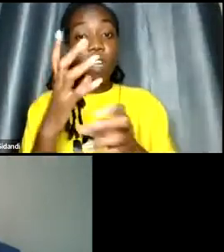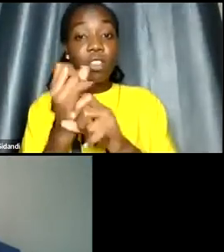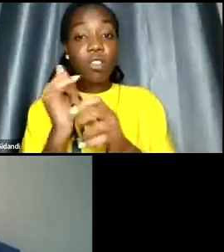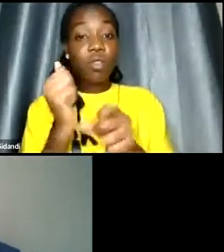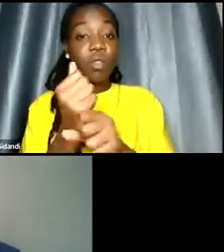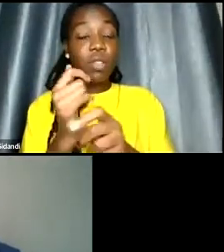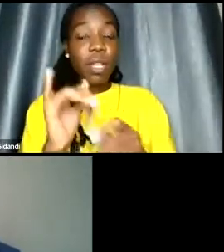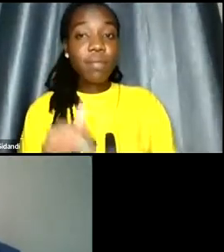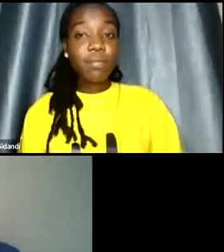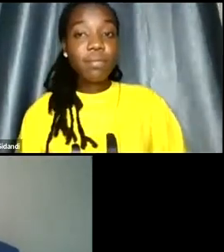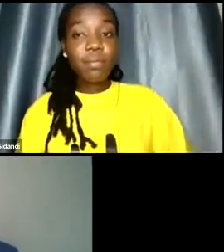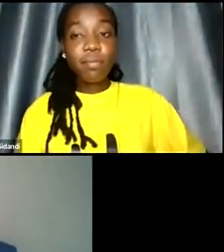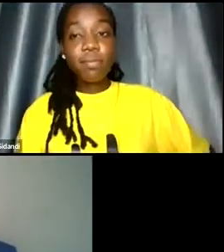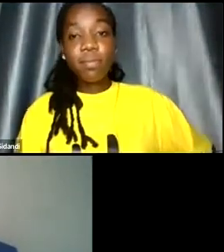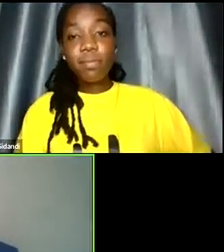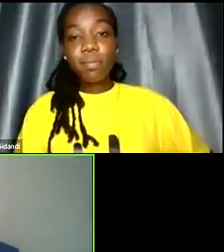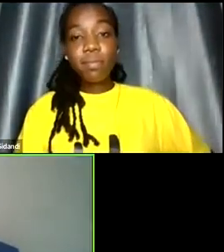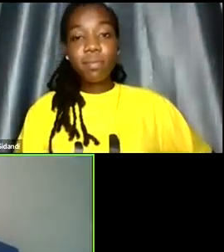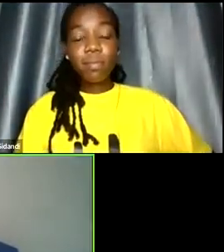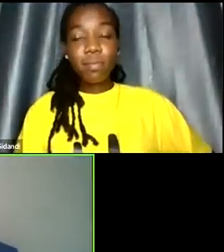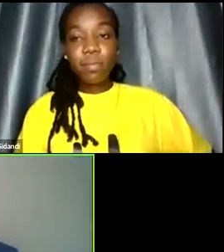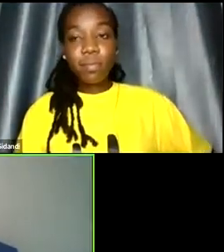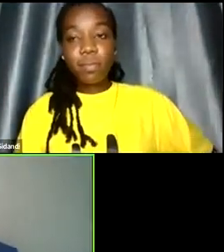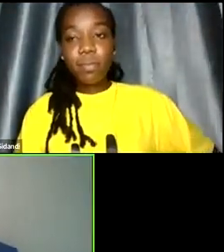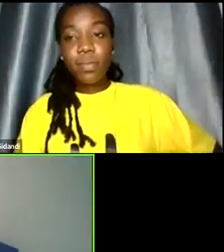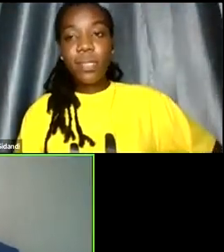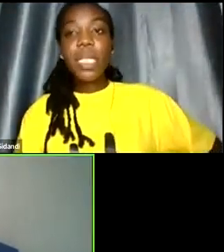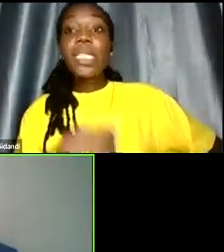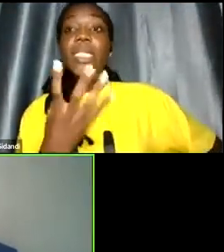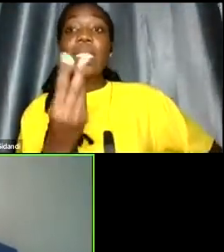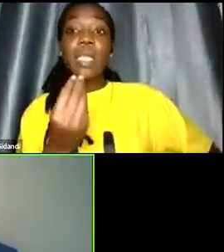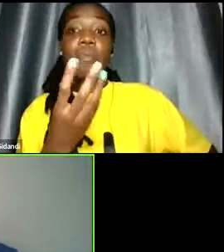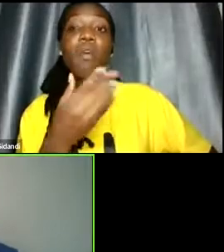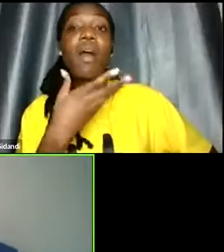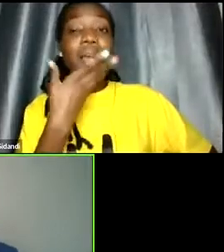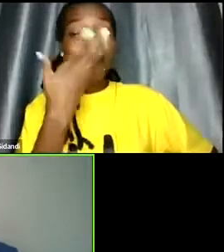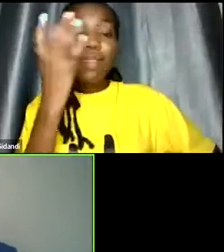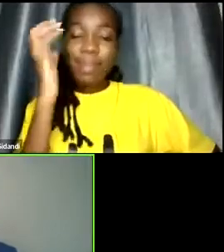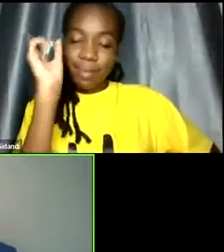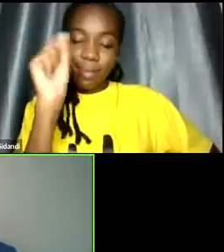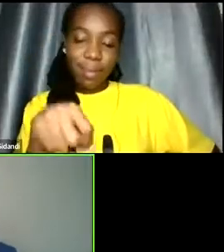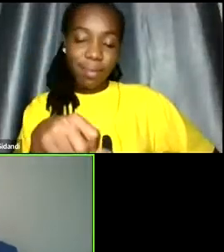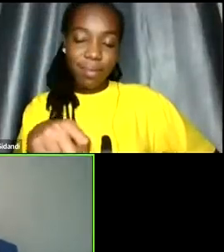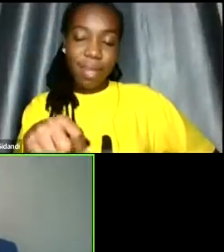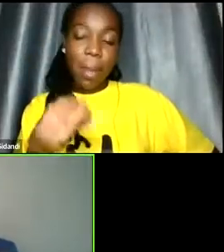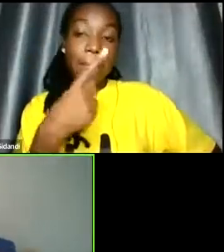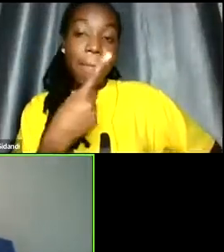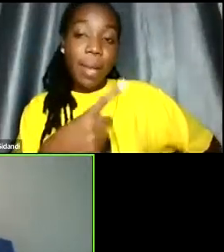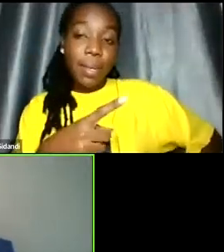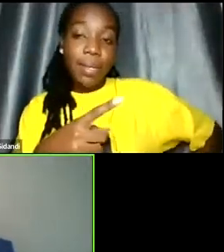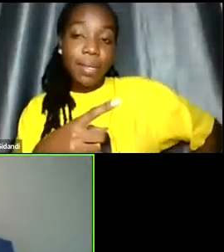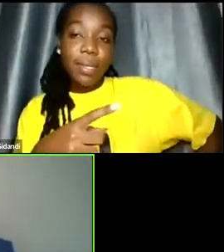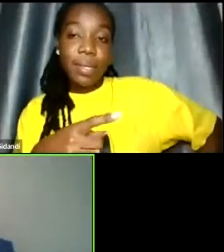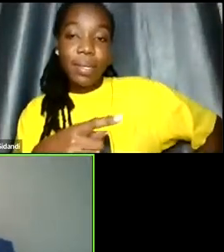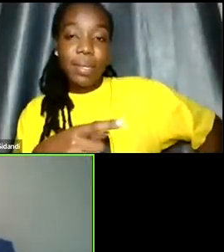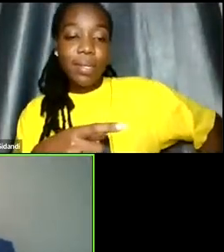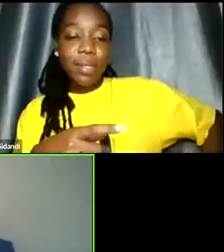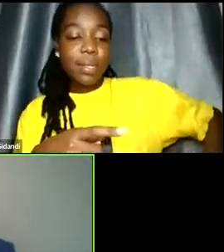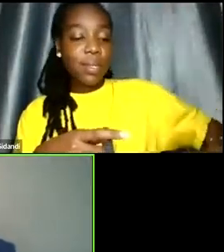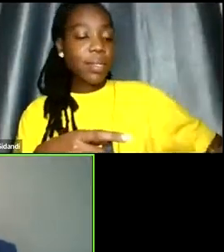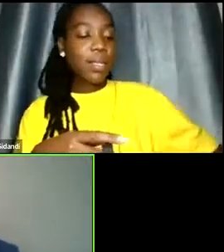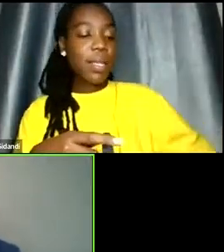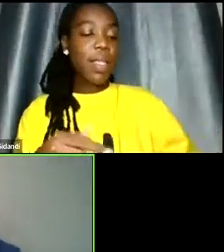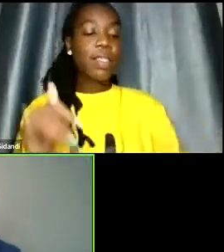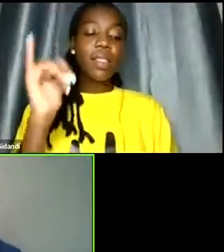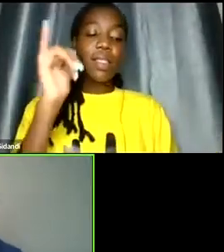that? The simple answer, Paul, is yes. However, that now introduces another paradigm. We